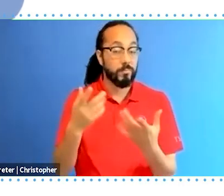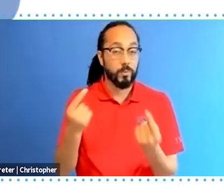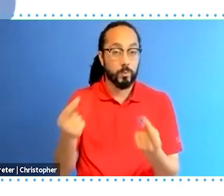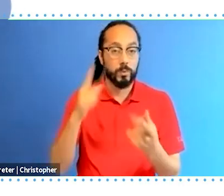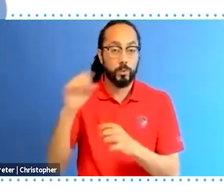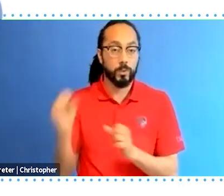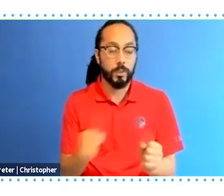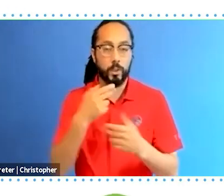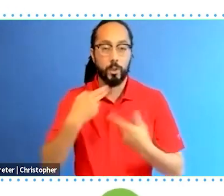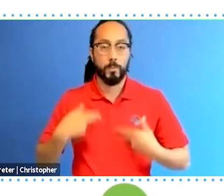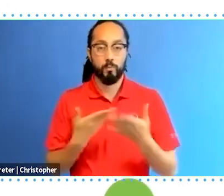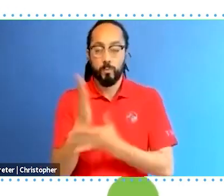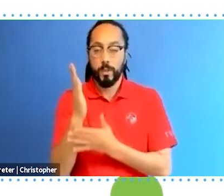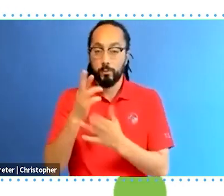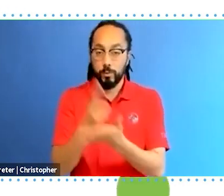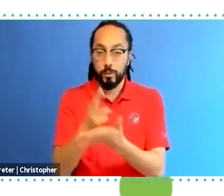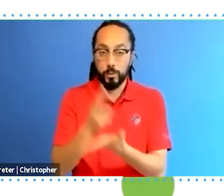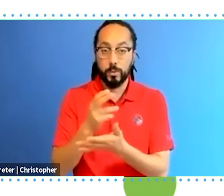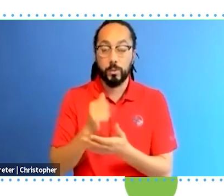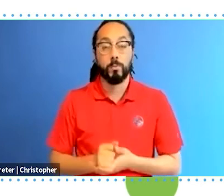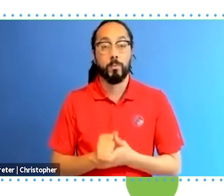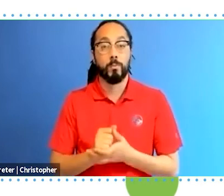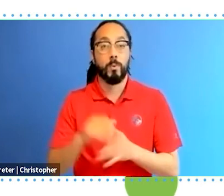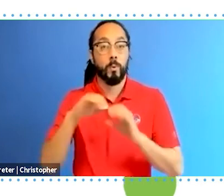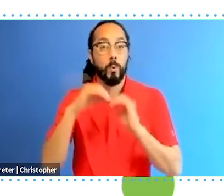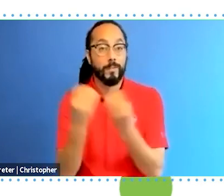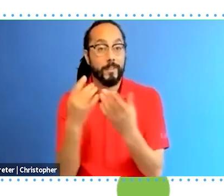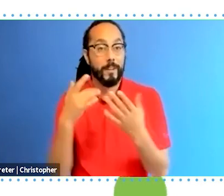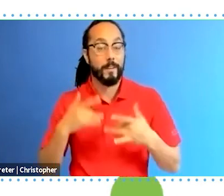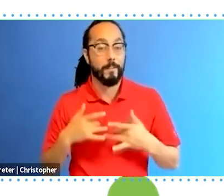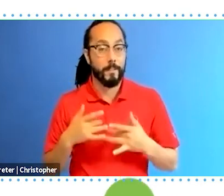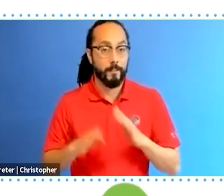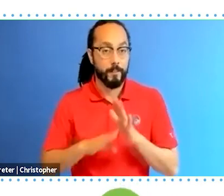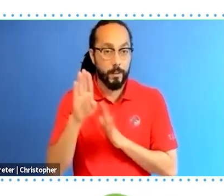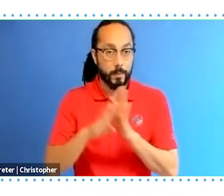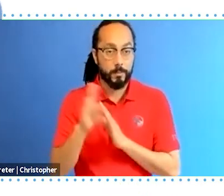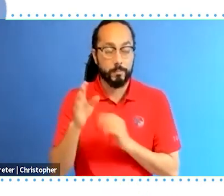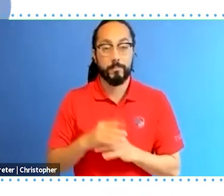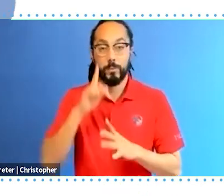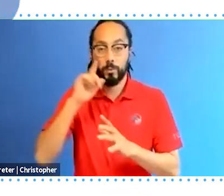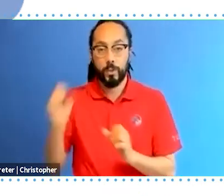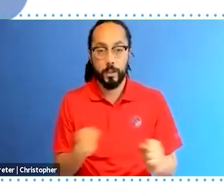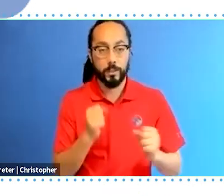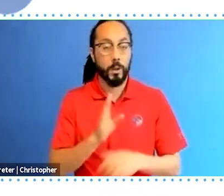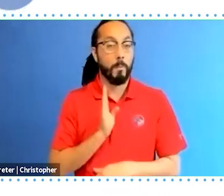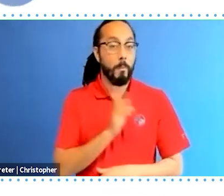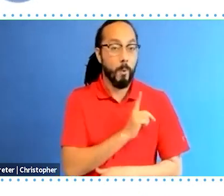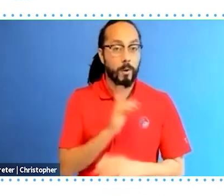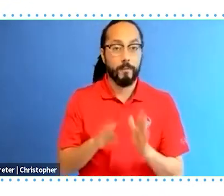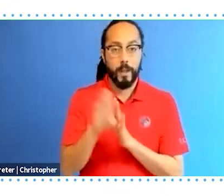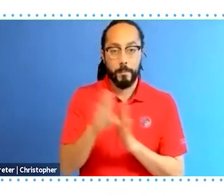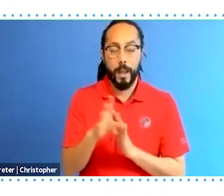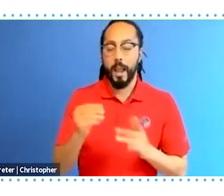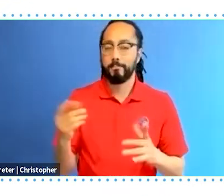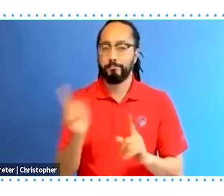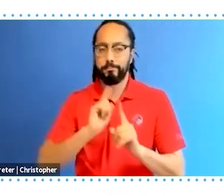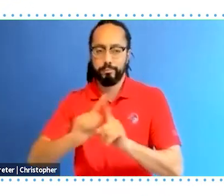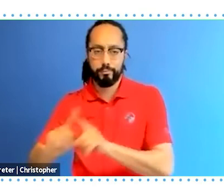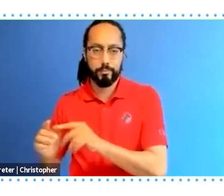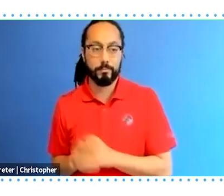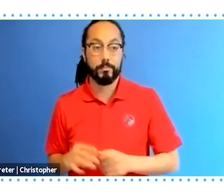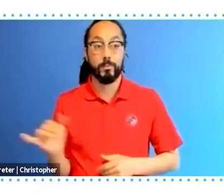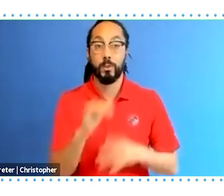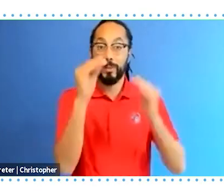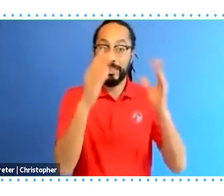resources, organizational development, strategy, board development, and more. She's also an educator and